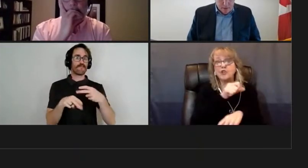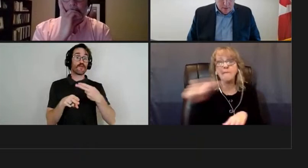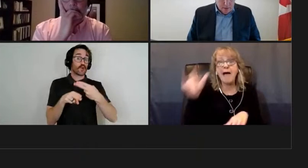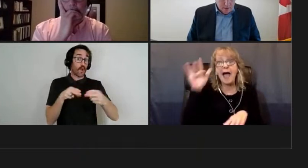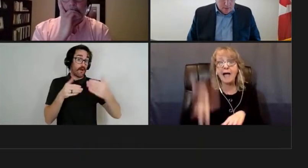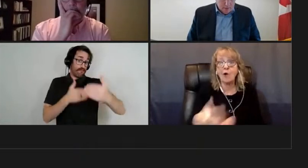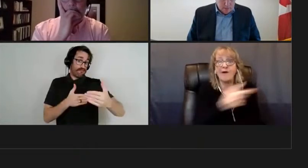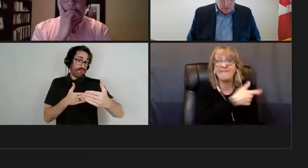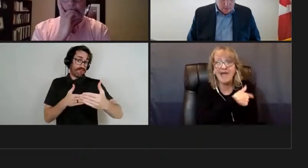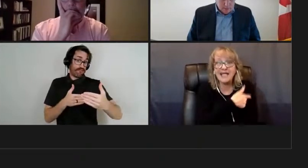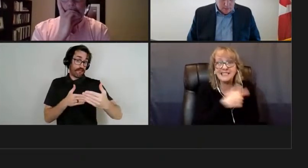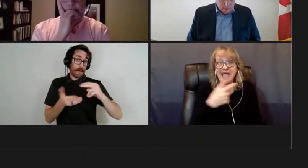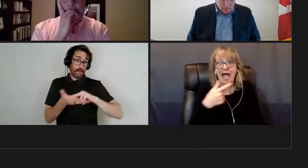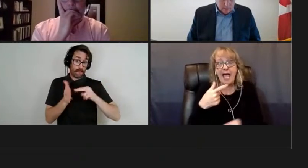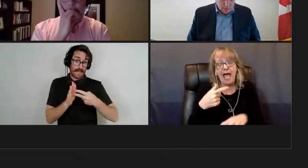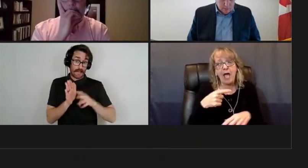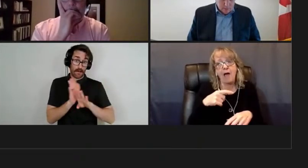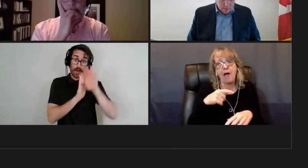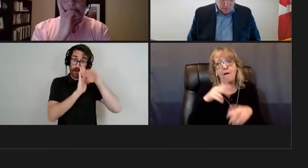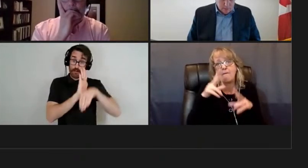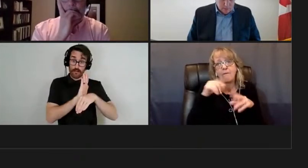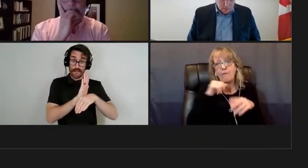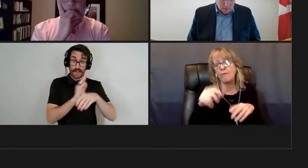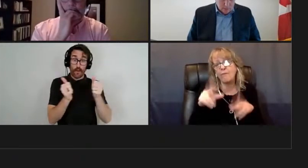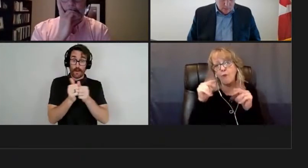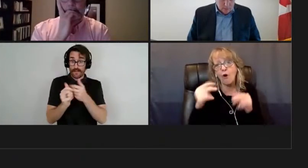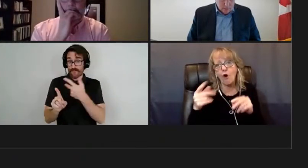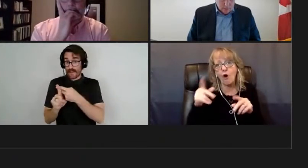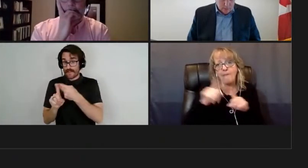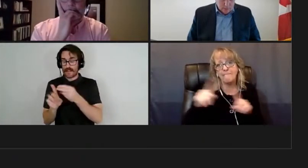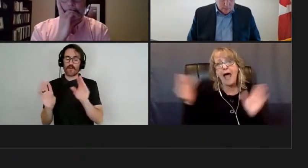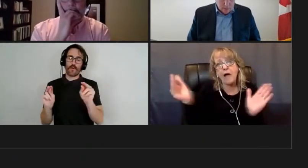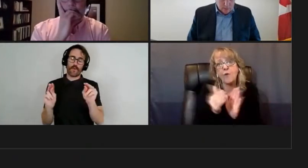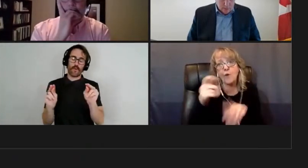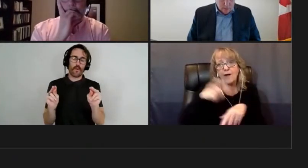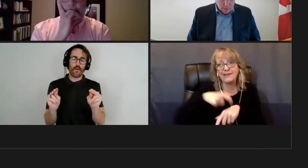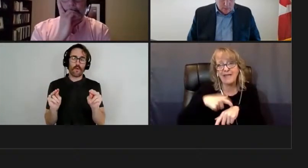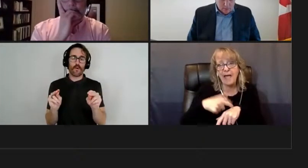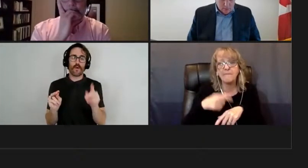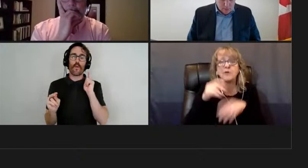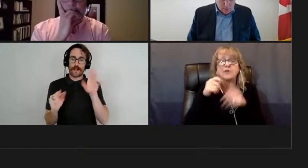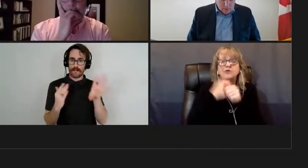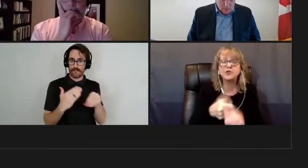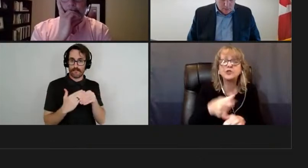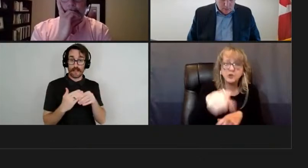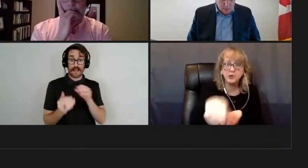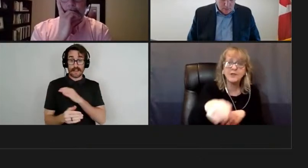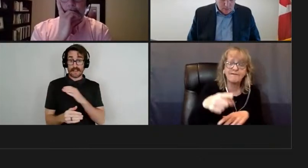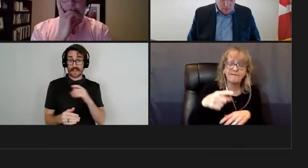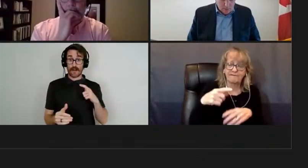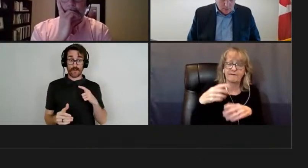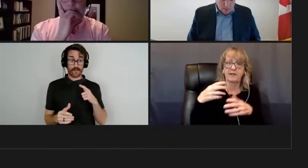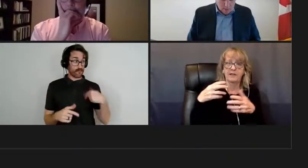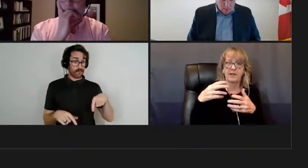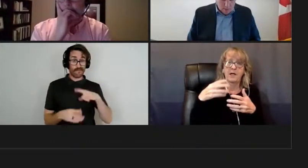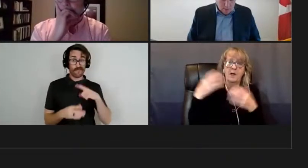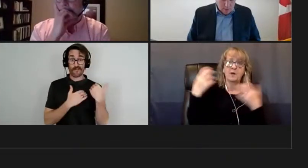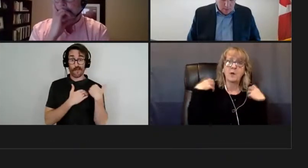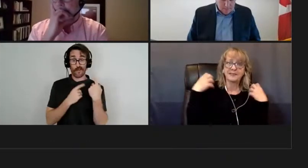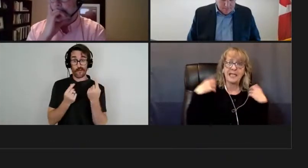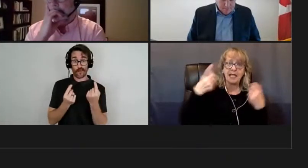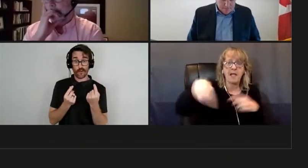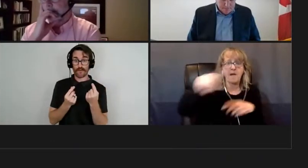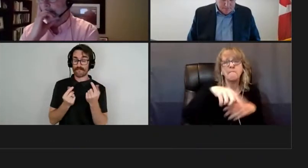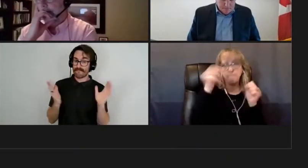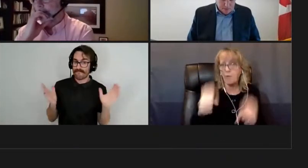know, to points made by yourself and Councillor Harder, I mean, one of the things that councillors can do is to continue to push the